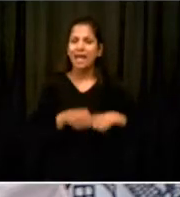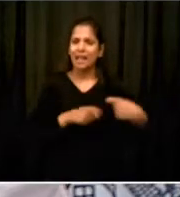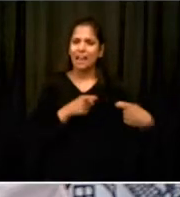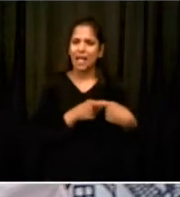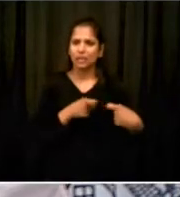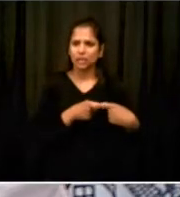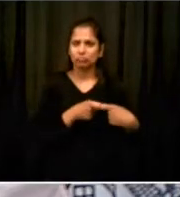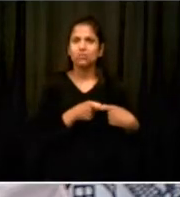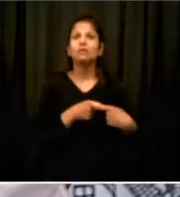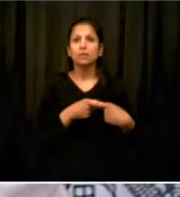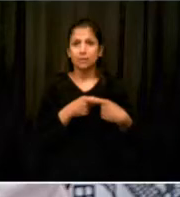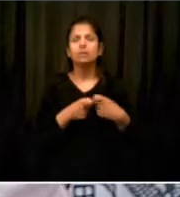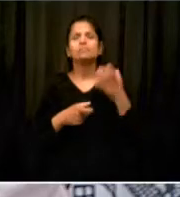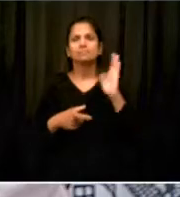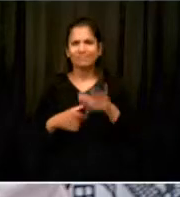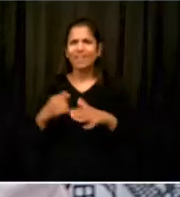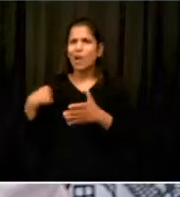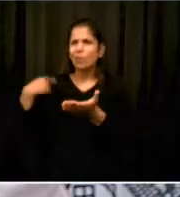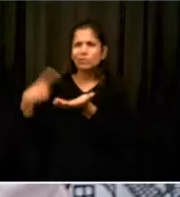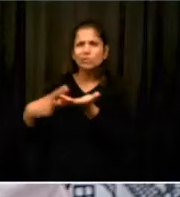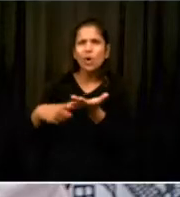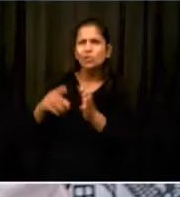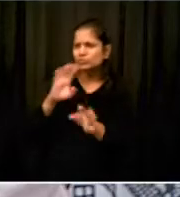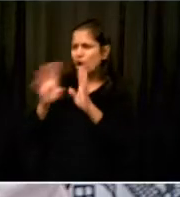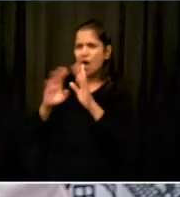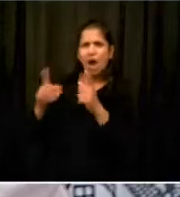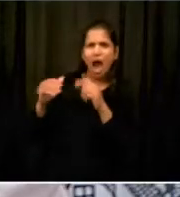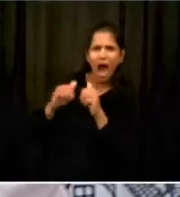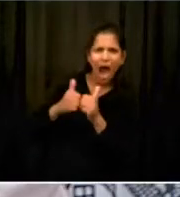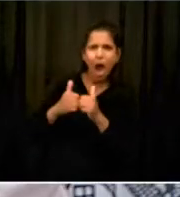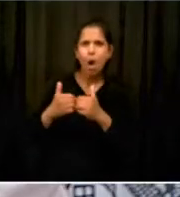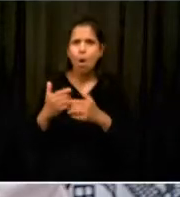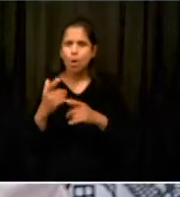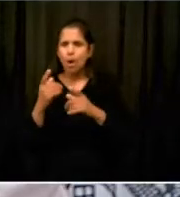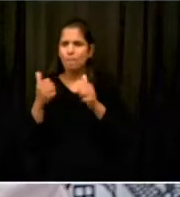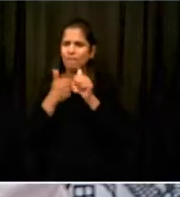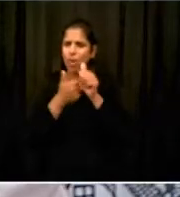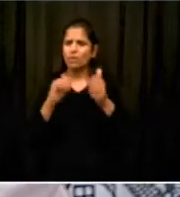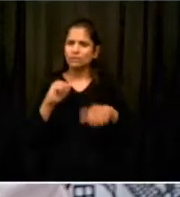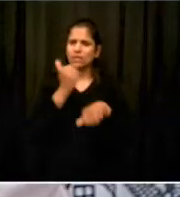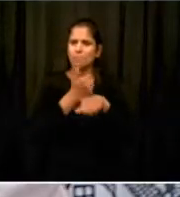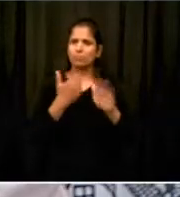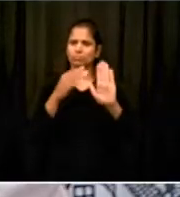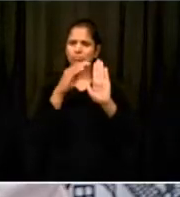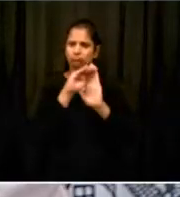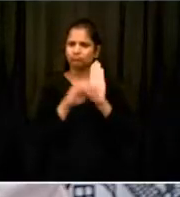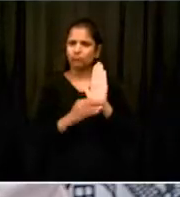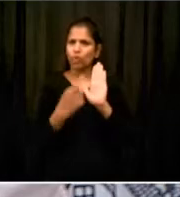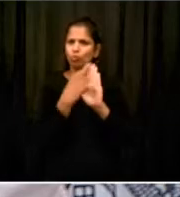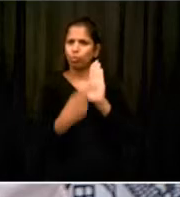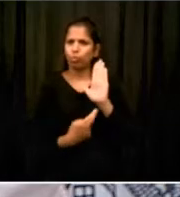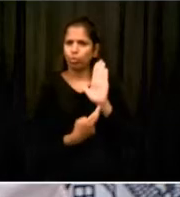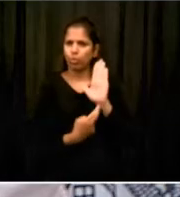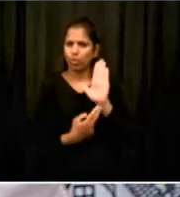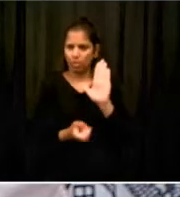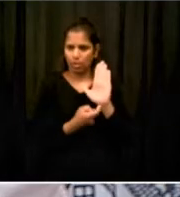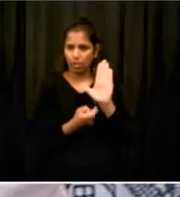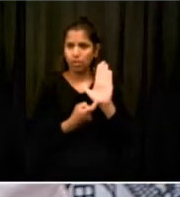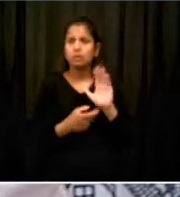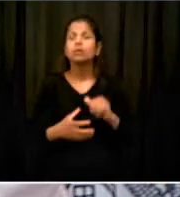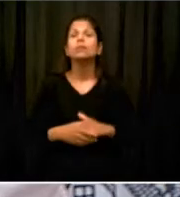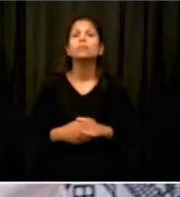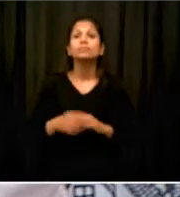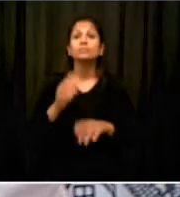lot of work being done to figure out what makes sense. And unlike other places in the country, with the amount of activity in our